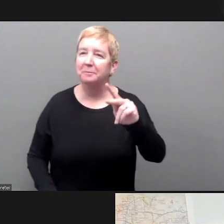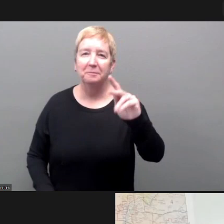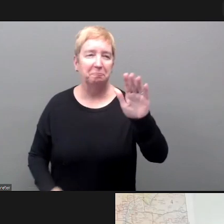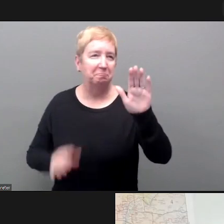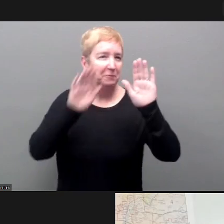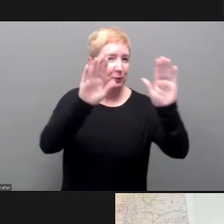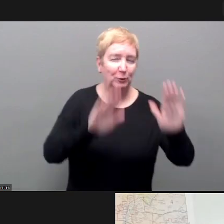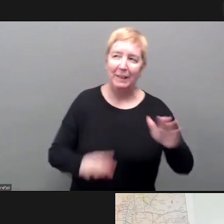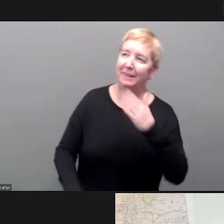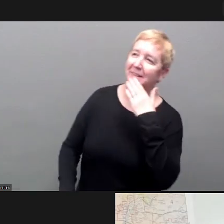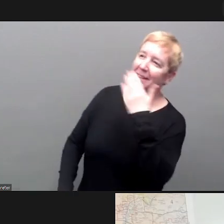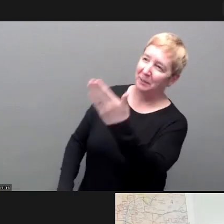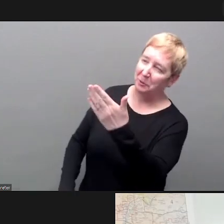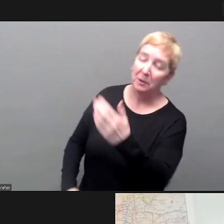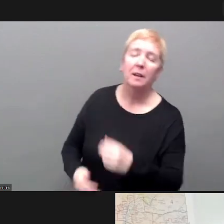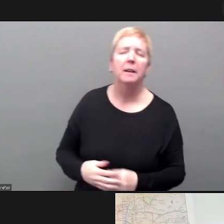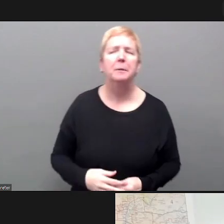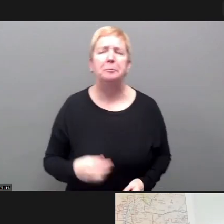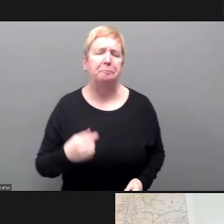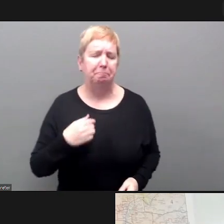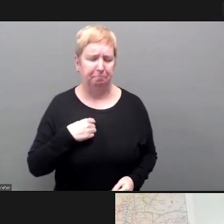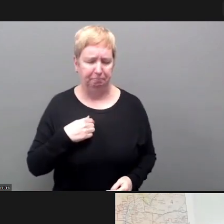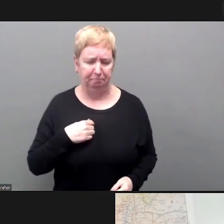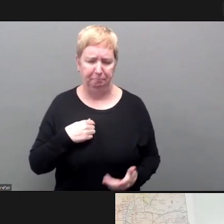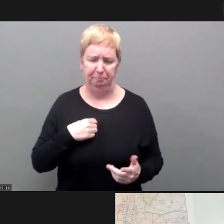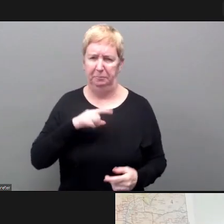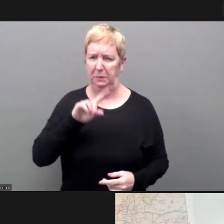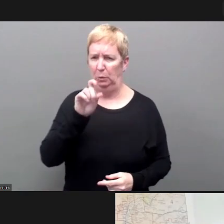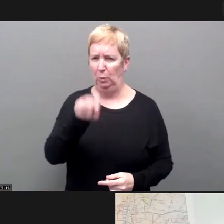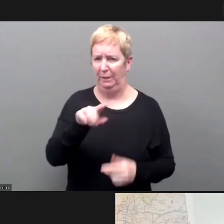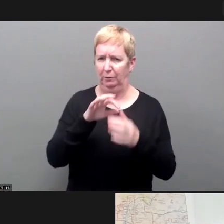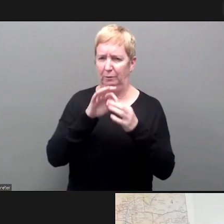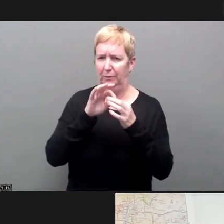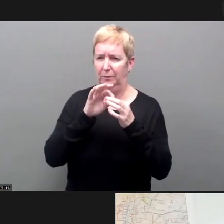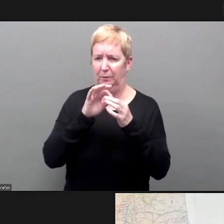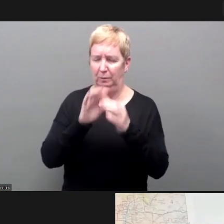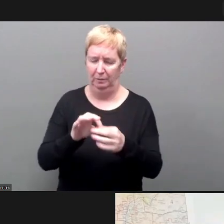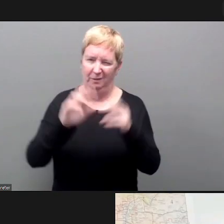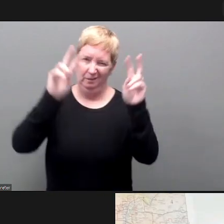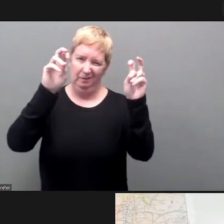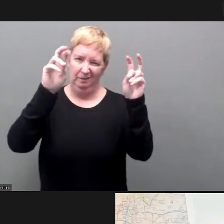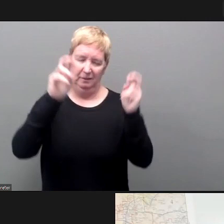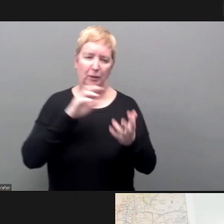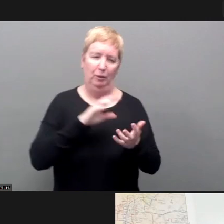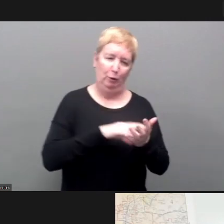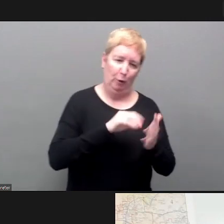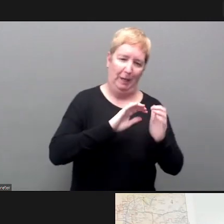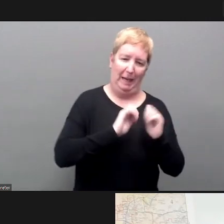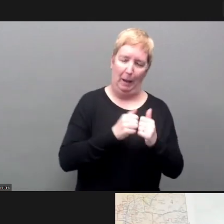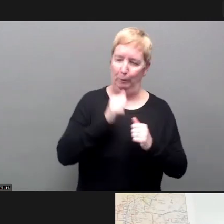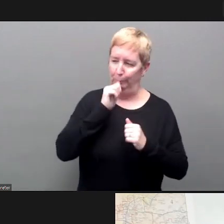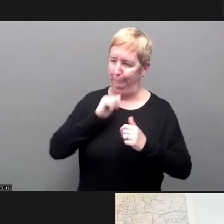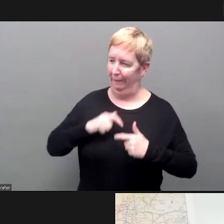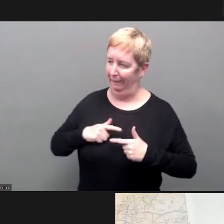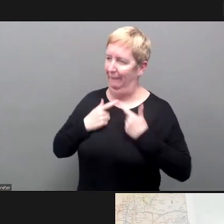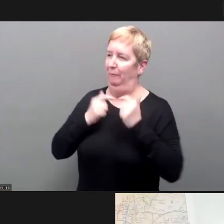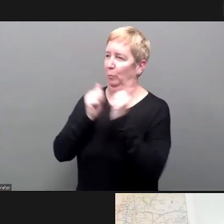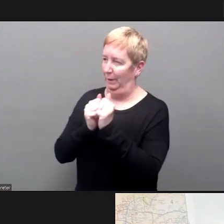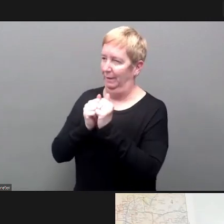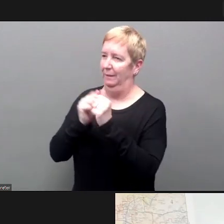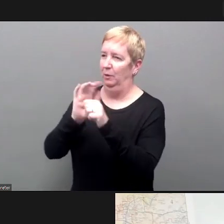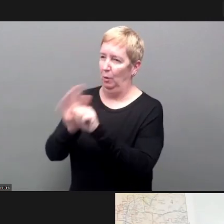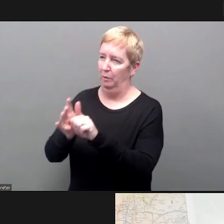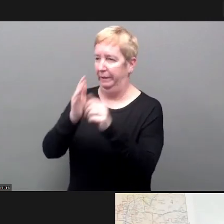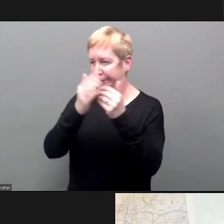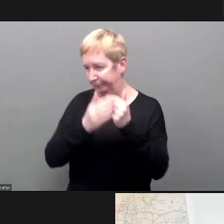much. Another question along the lines of the learning to live with COVID thing, and this in respects to schools. I